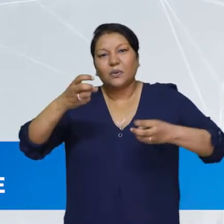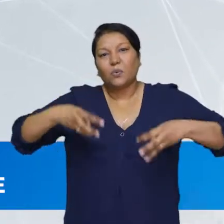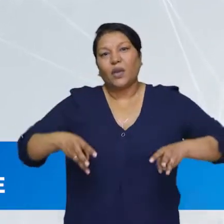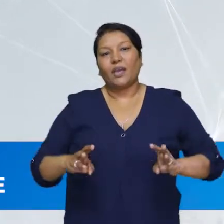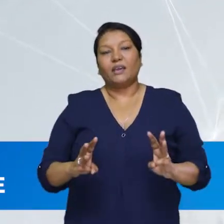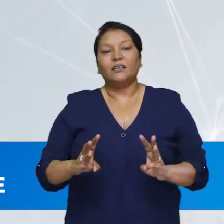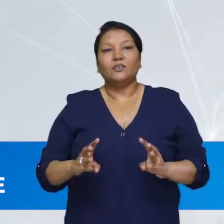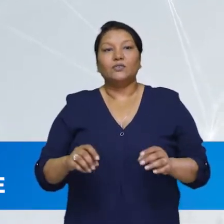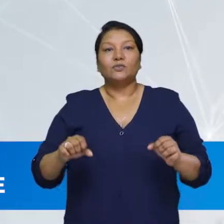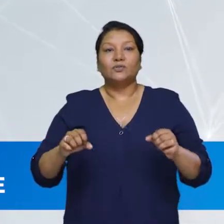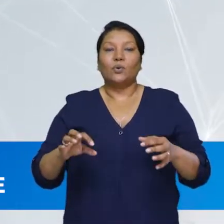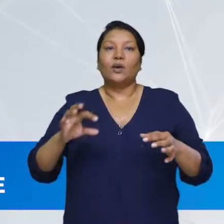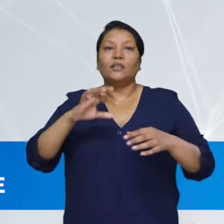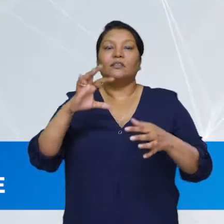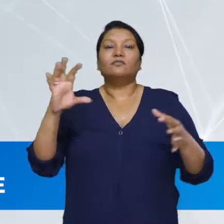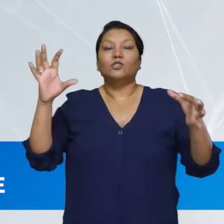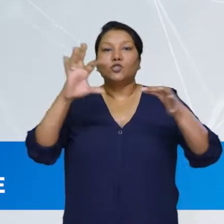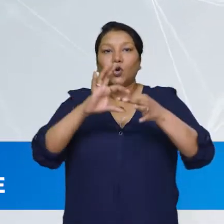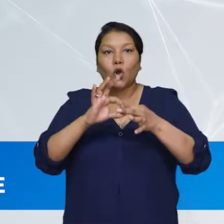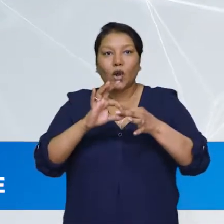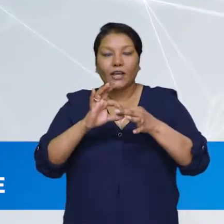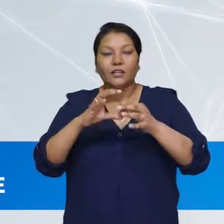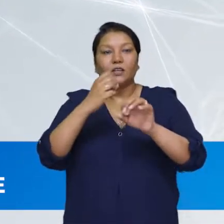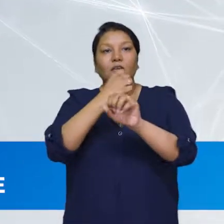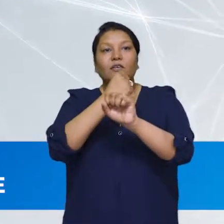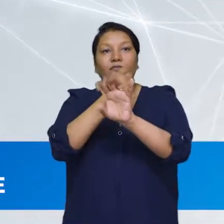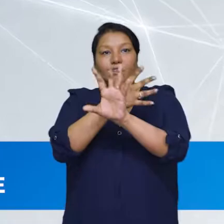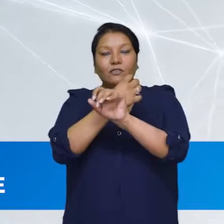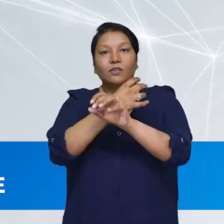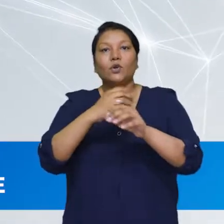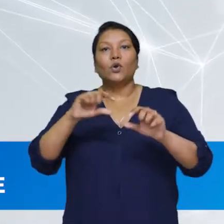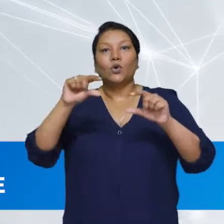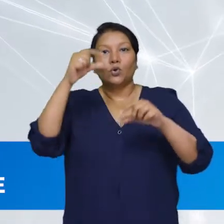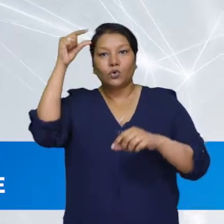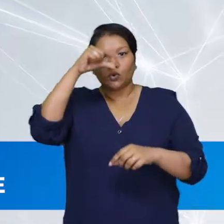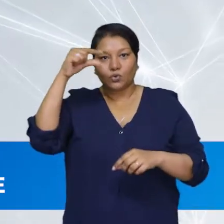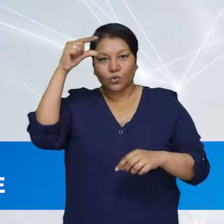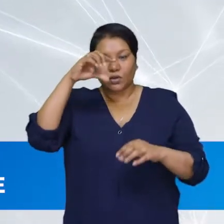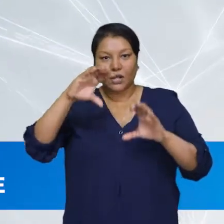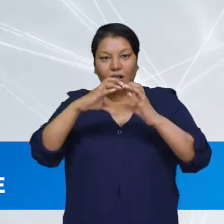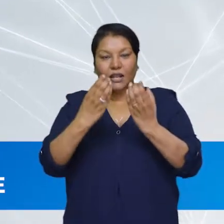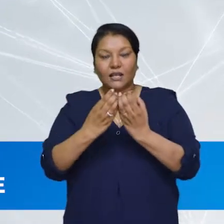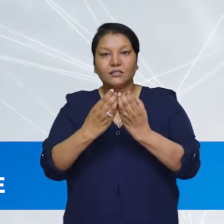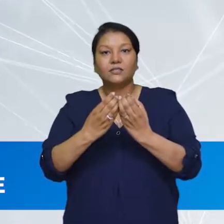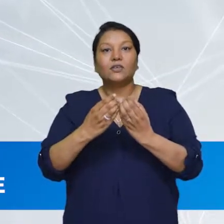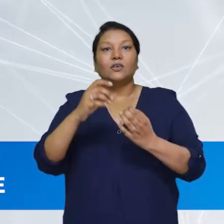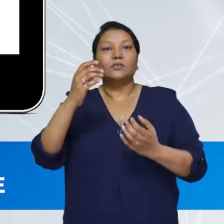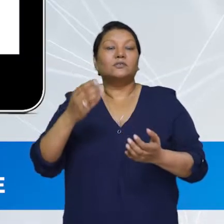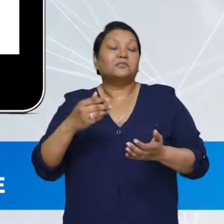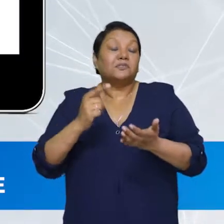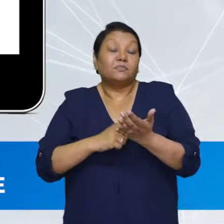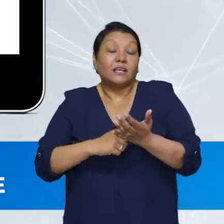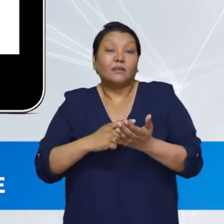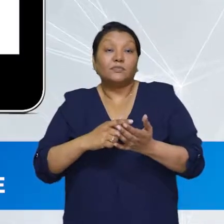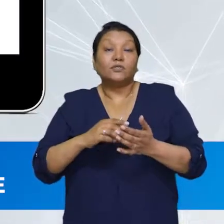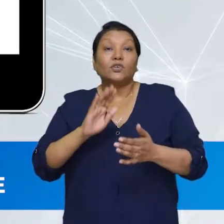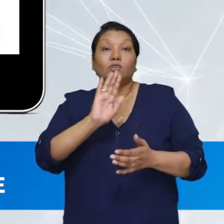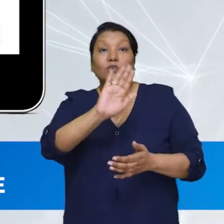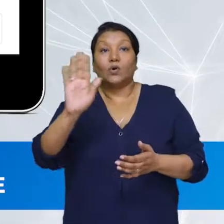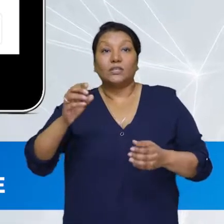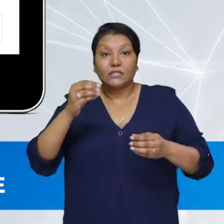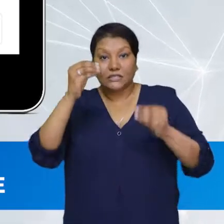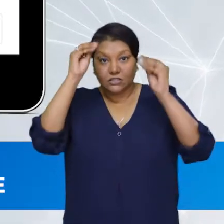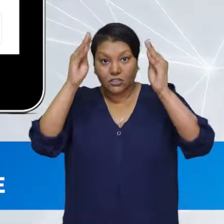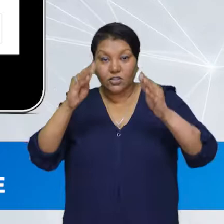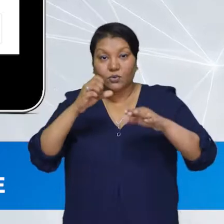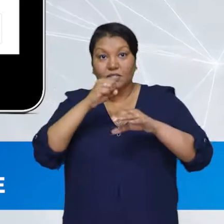video conferencing software. Joining a classroom session on Google Meet is pretty simple. In some cases, your teacher